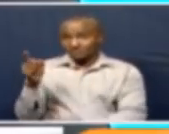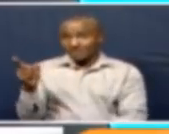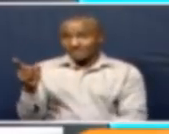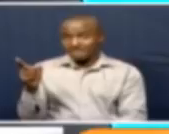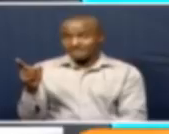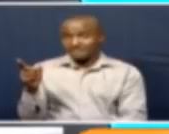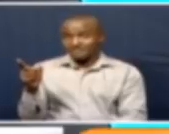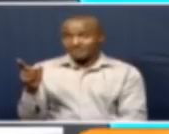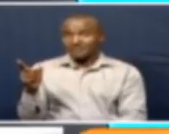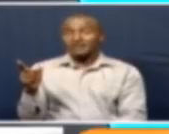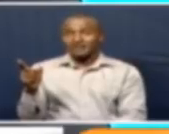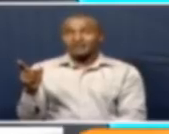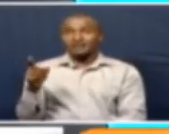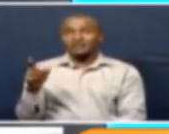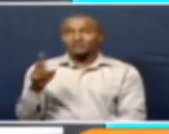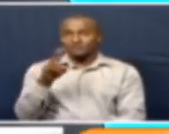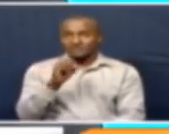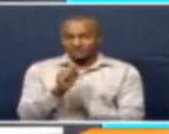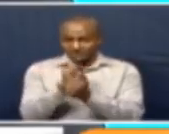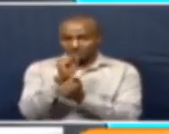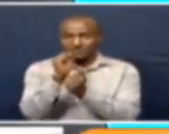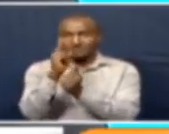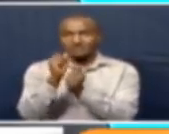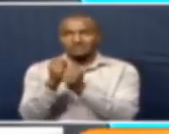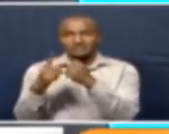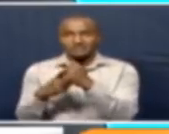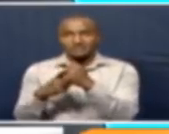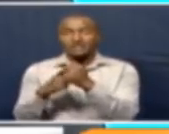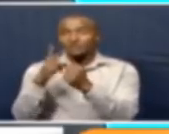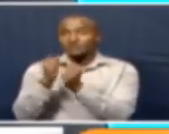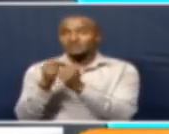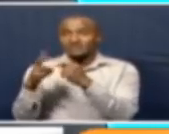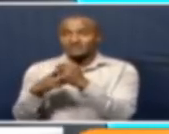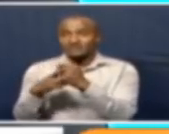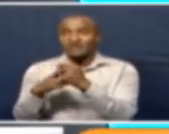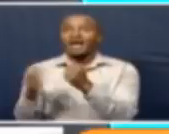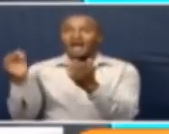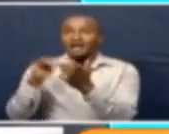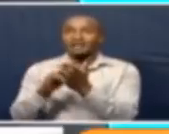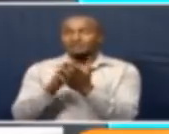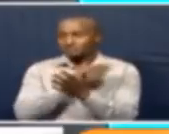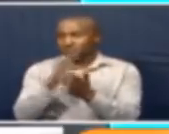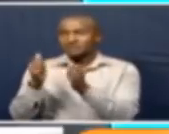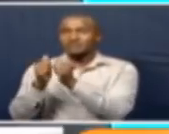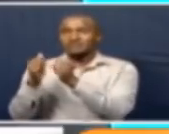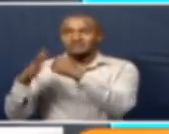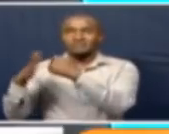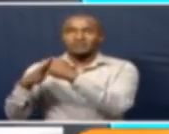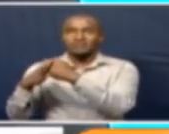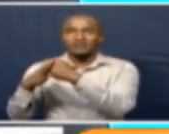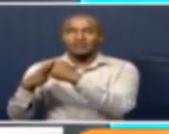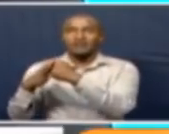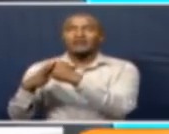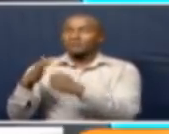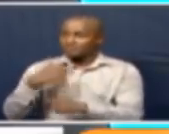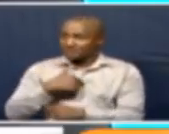and the advert was to run 2015, 2016. And in 2017, they ran it till September. Mm-hmm. And I